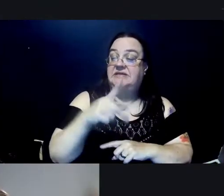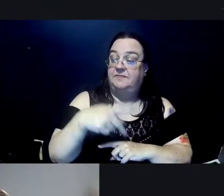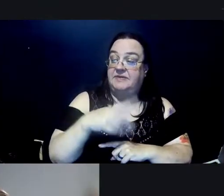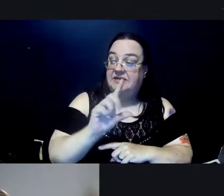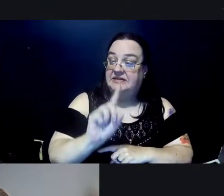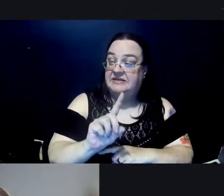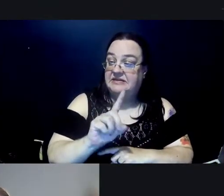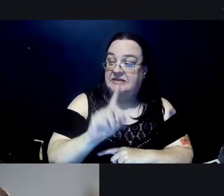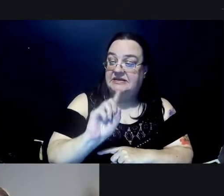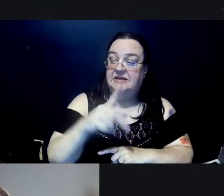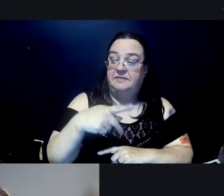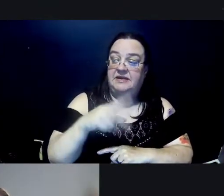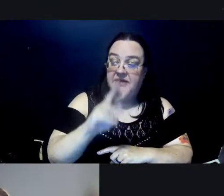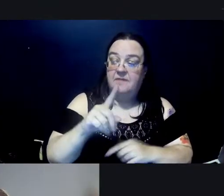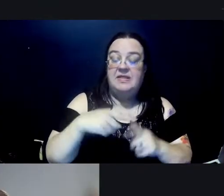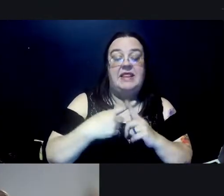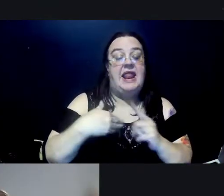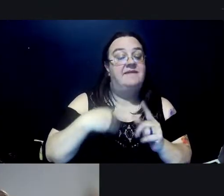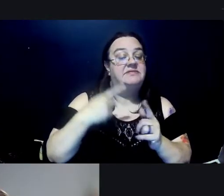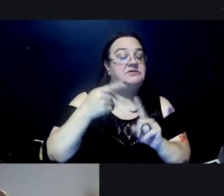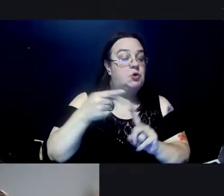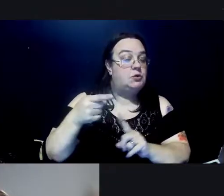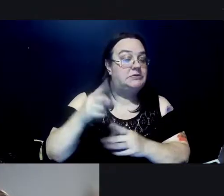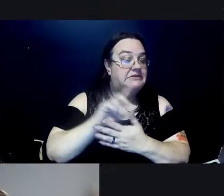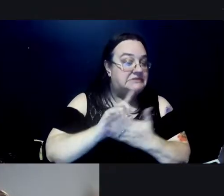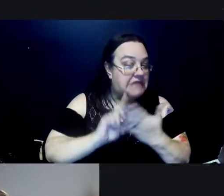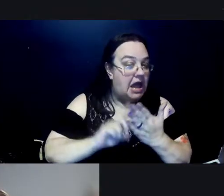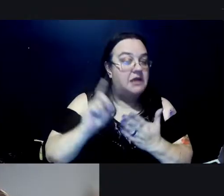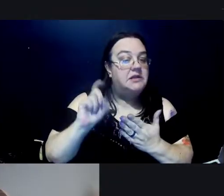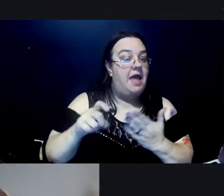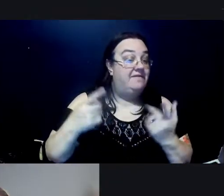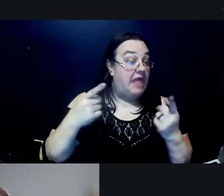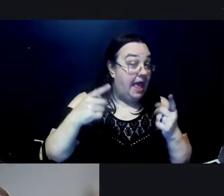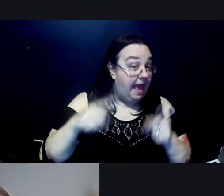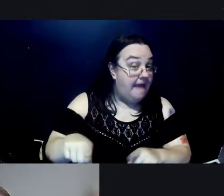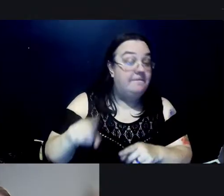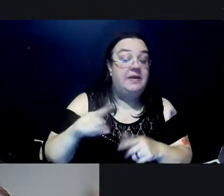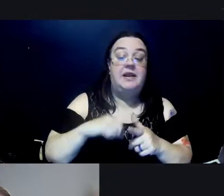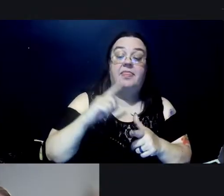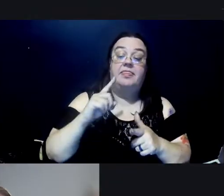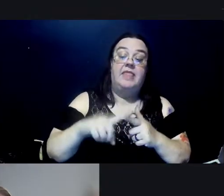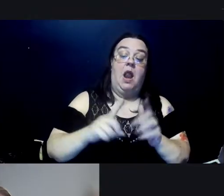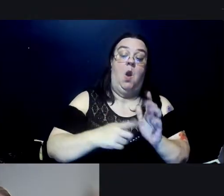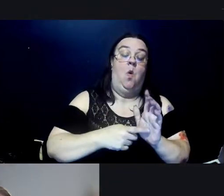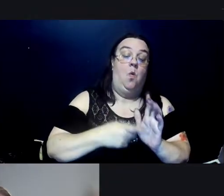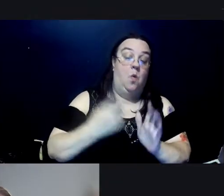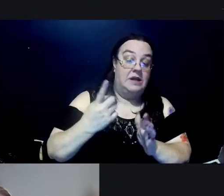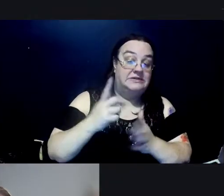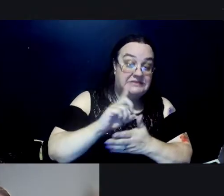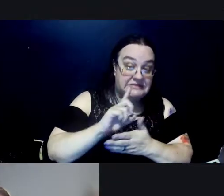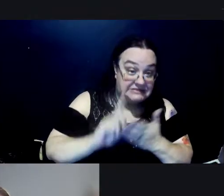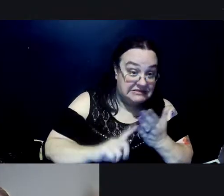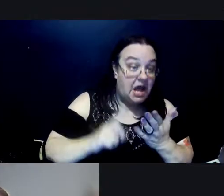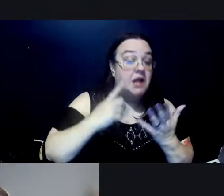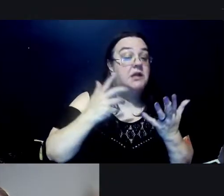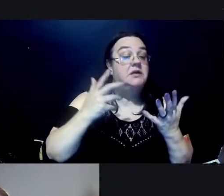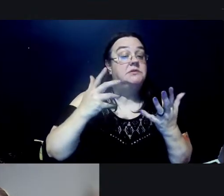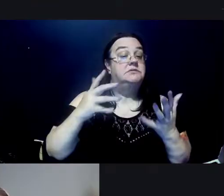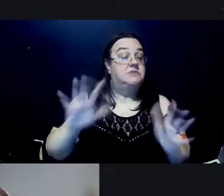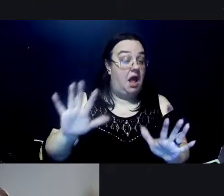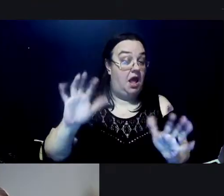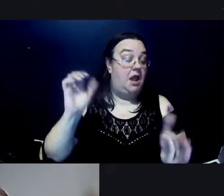designs that have to happen. And then once the design is done and approved, we